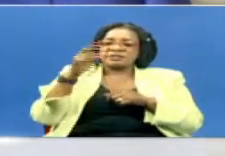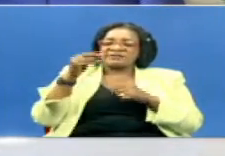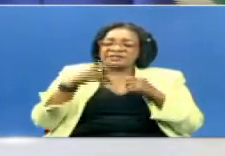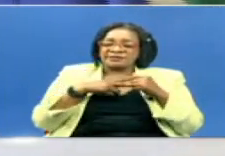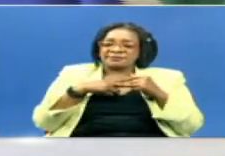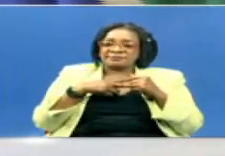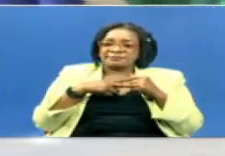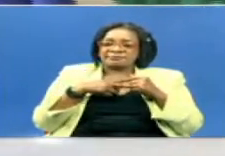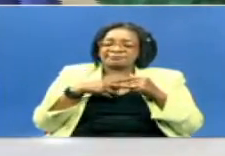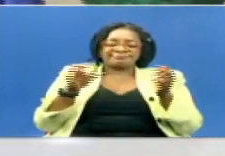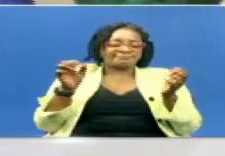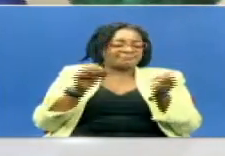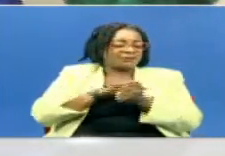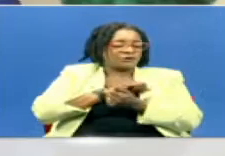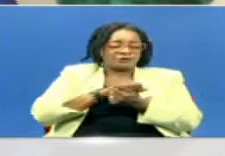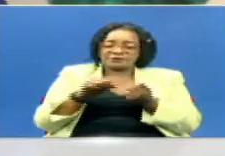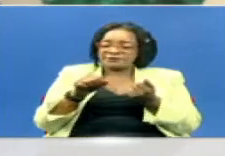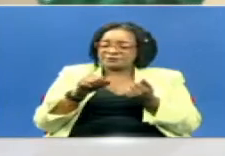2017, buggled.